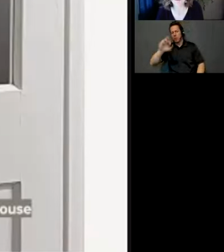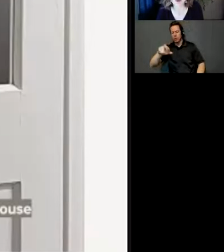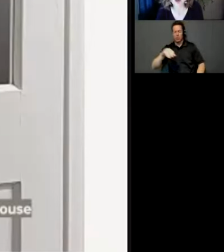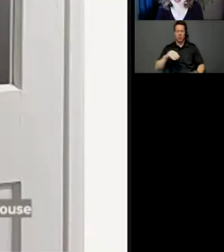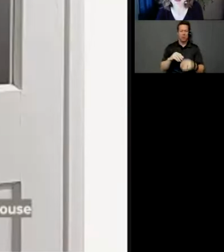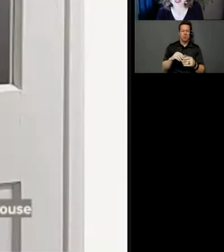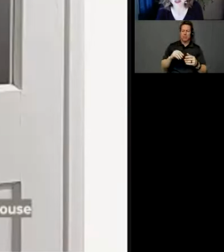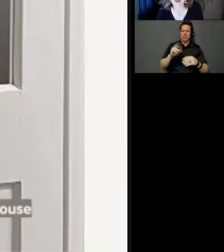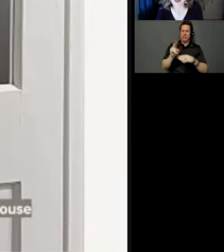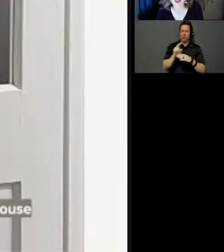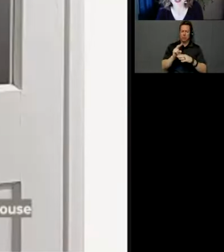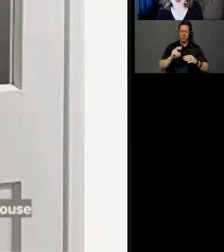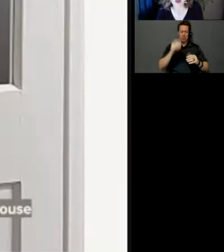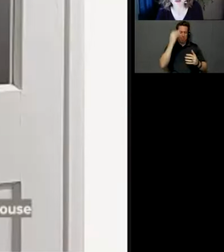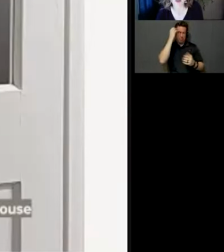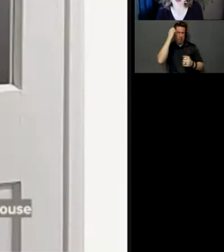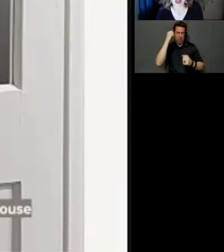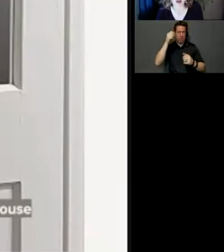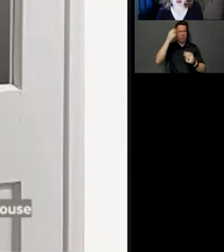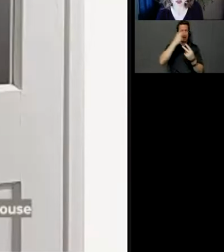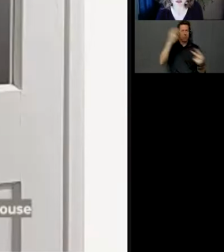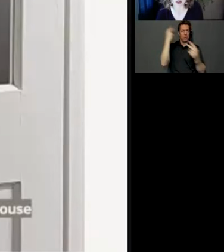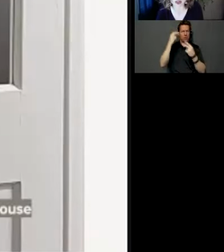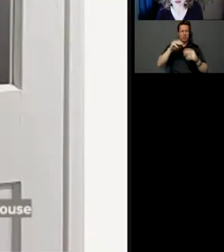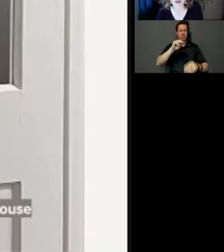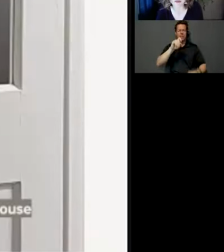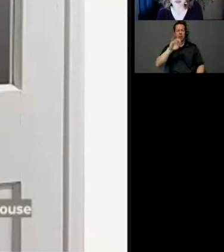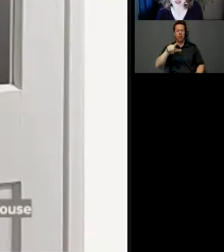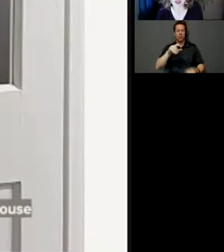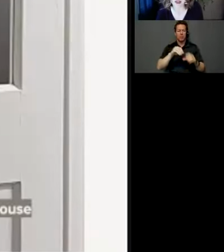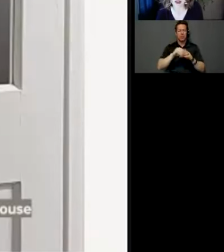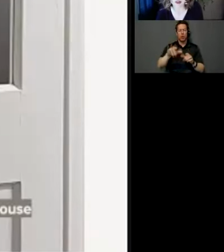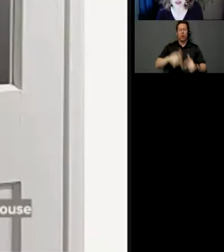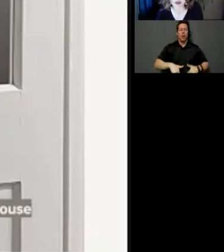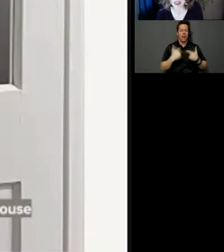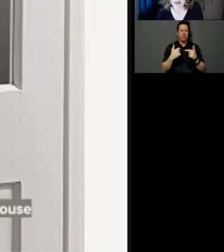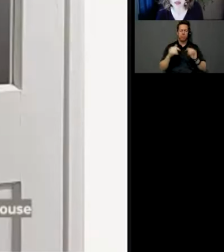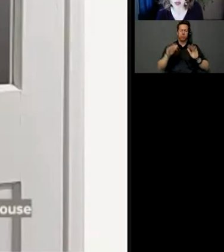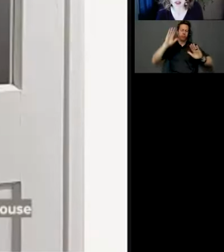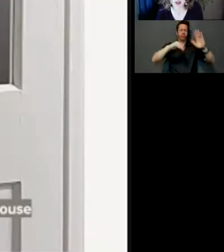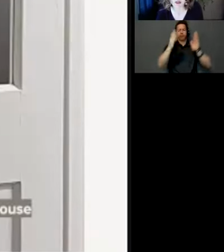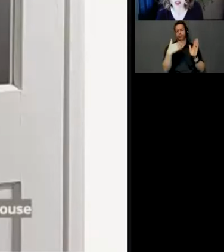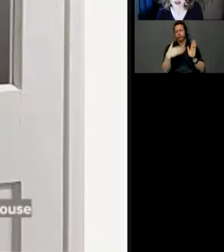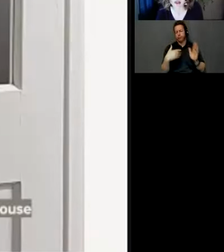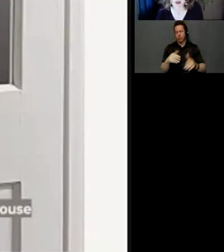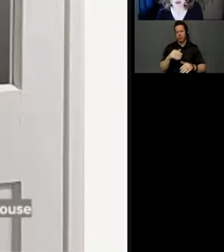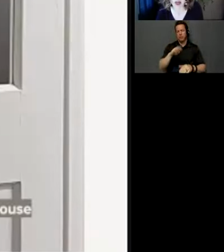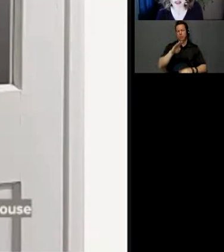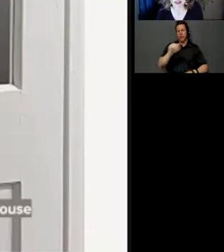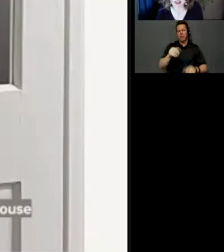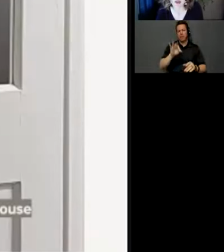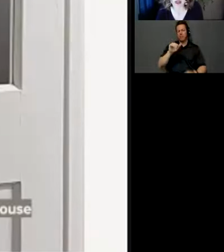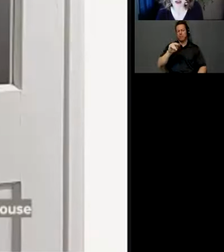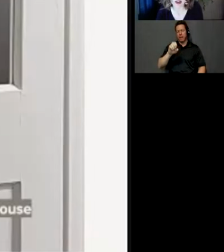weaves memory and material into a visceral diary of her life. Alvarez received a Bachelor of Fine Arts from